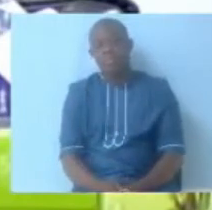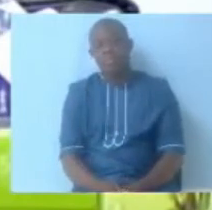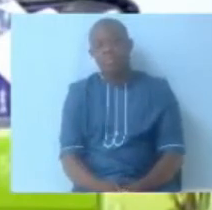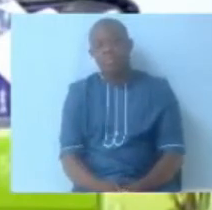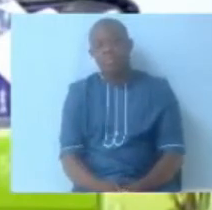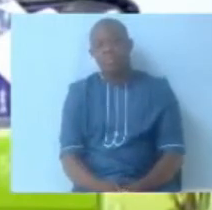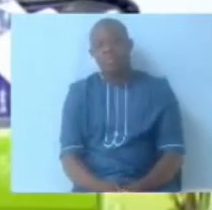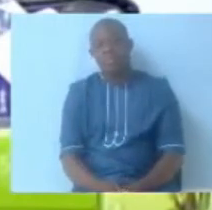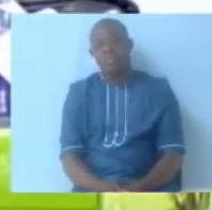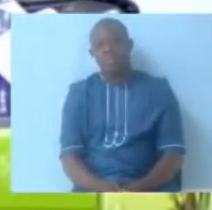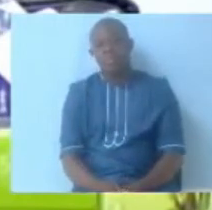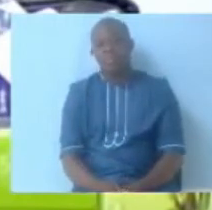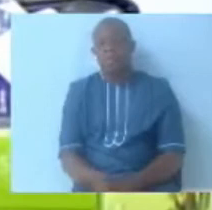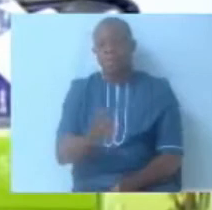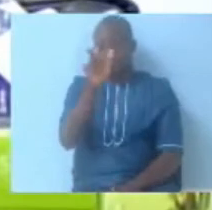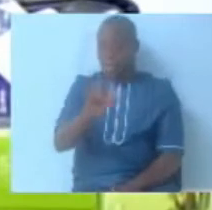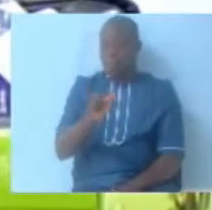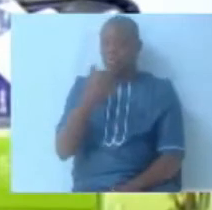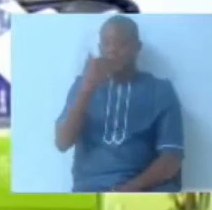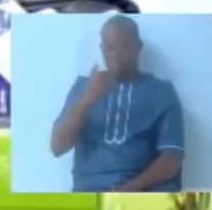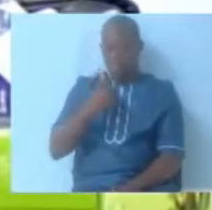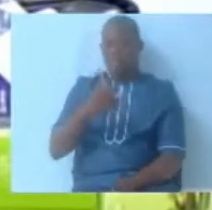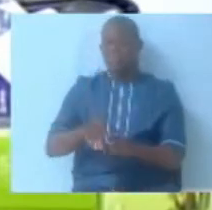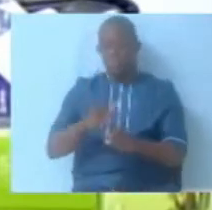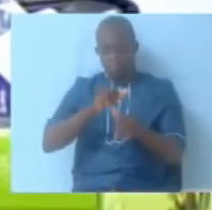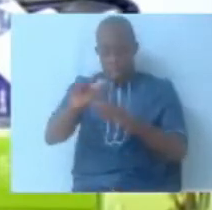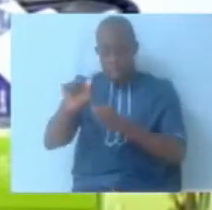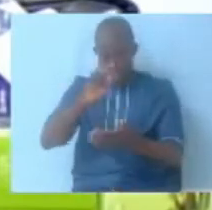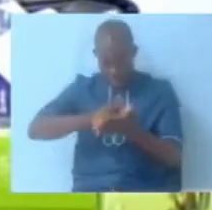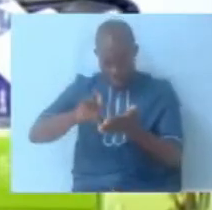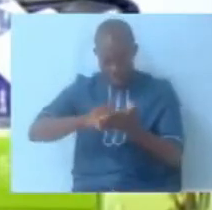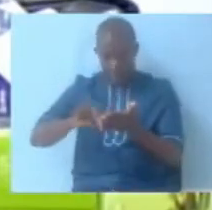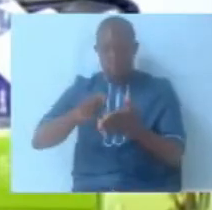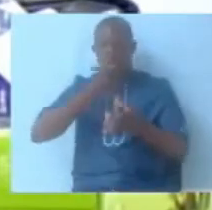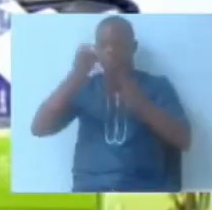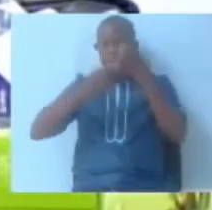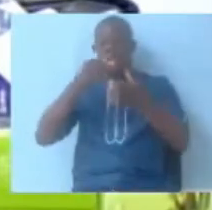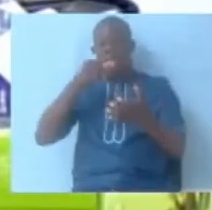So he asked me to write a petition. He told the master of the high court, then Usman Jame. He said